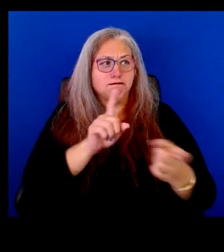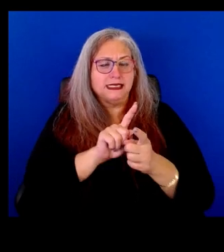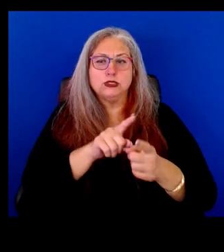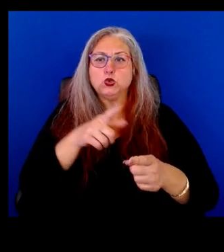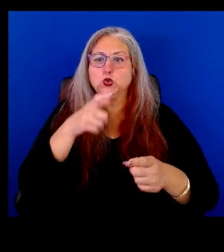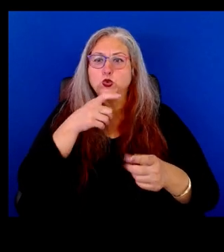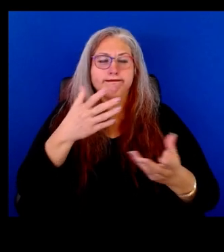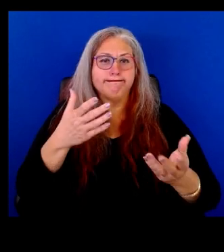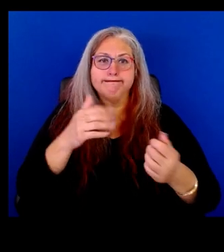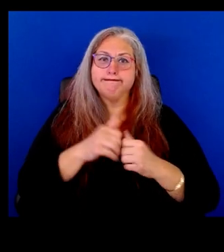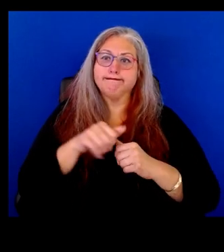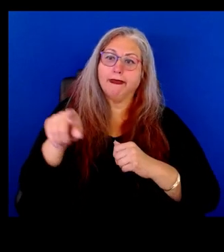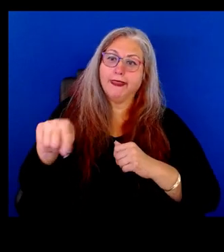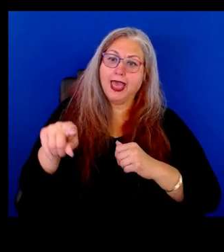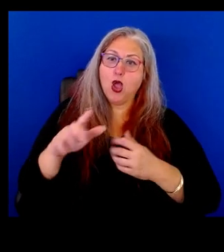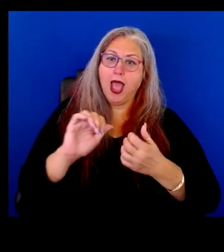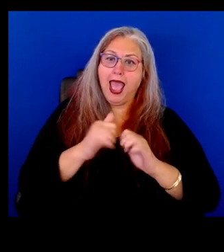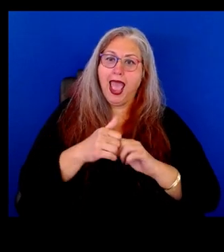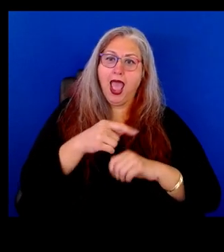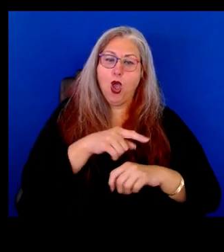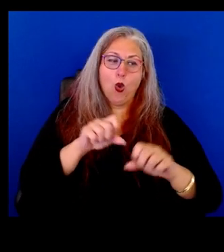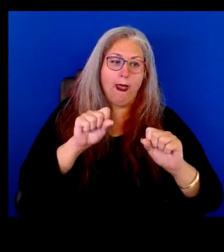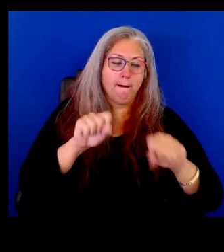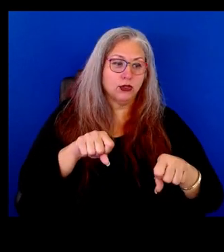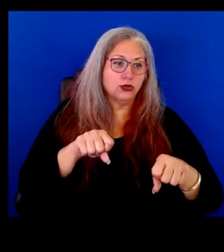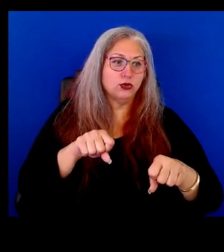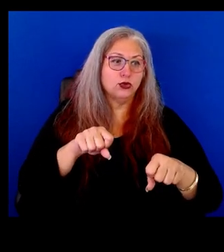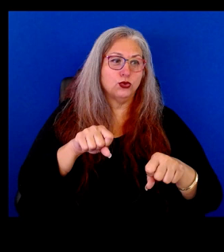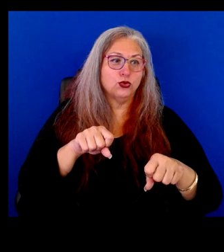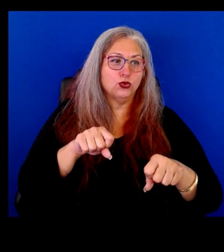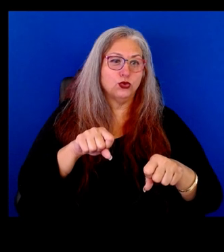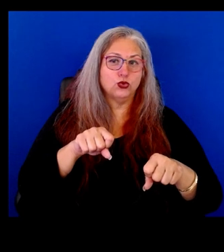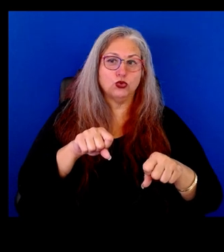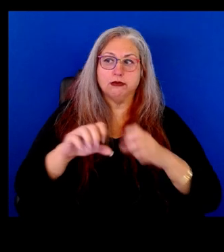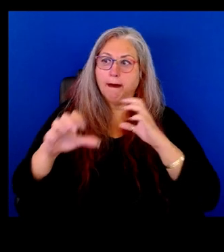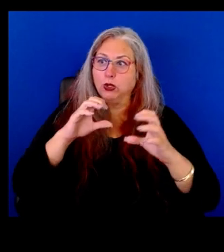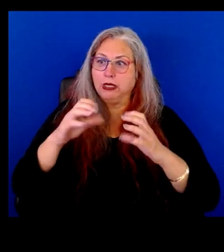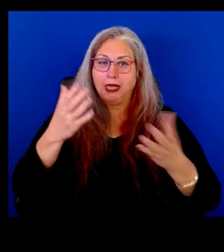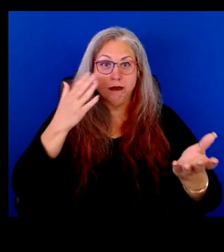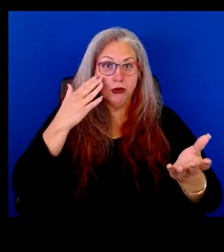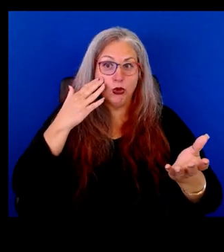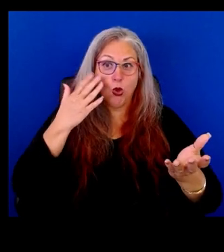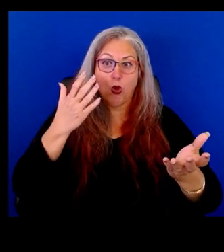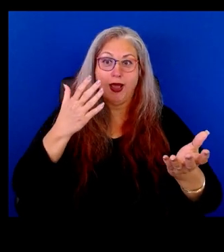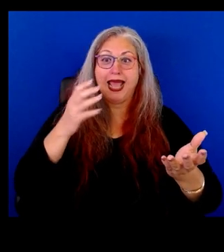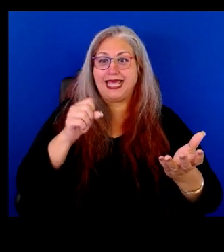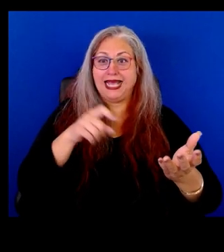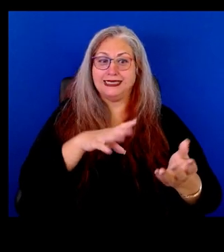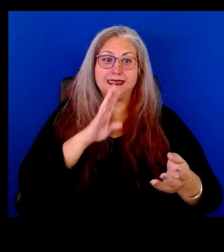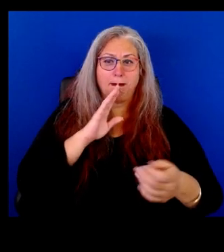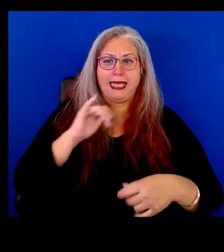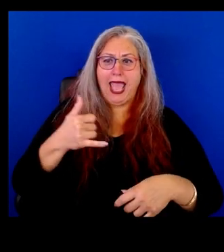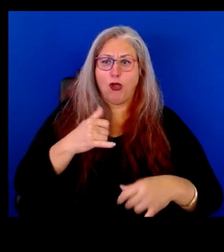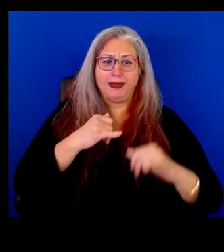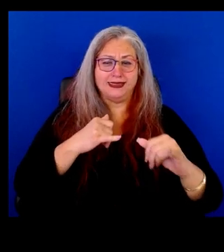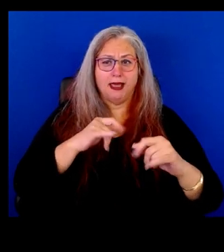end? How would they be able to communicate? You know, it's still, yes, they speak